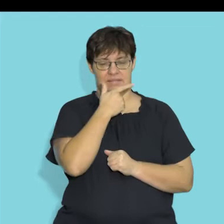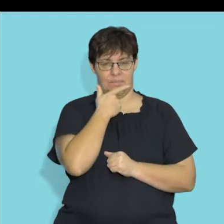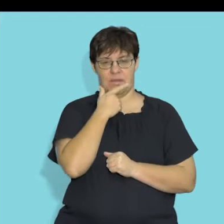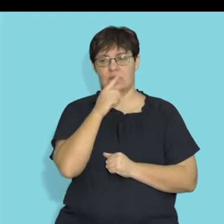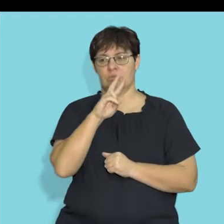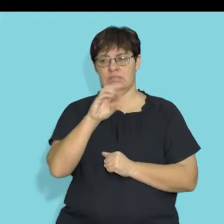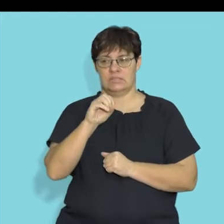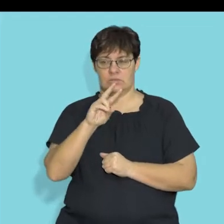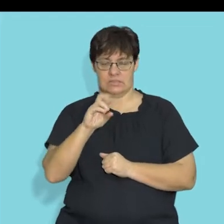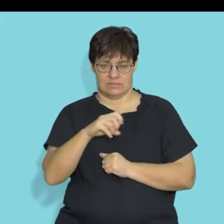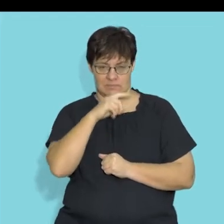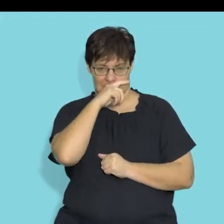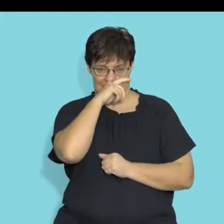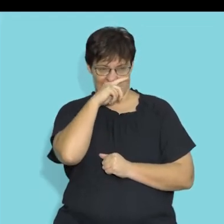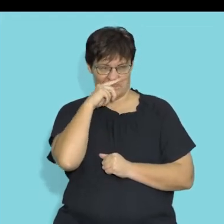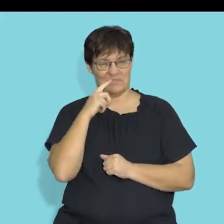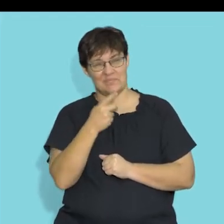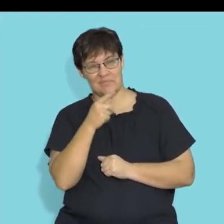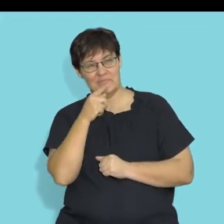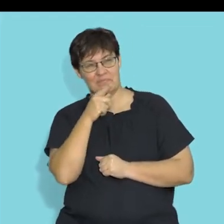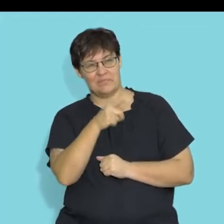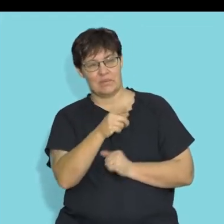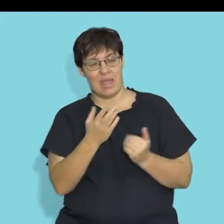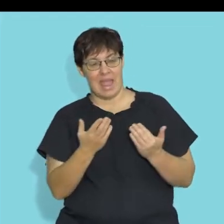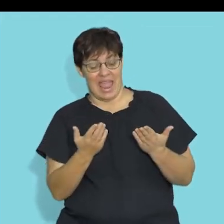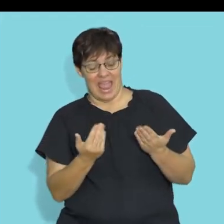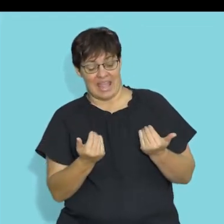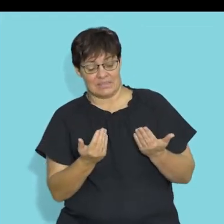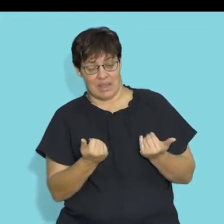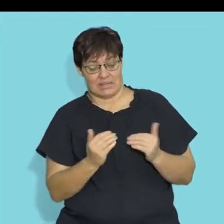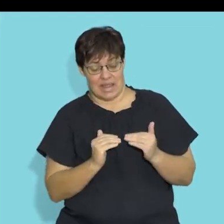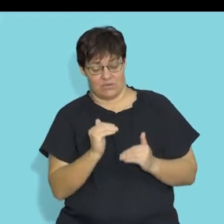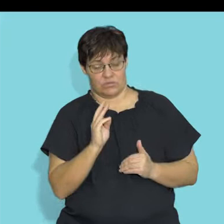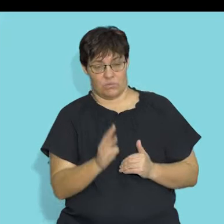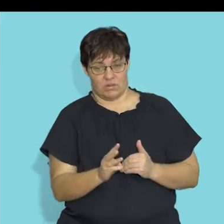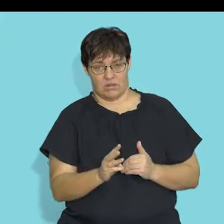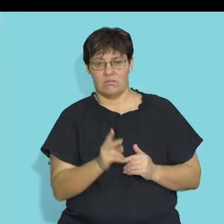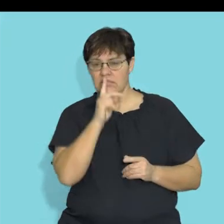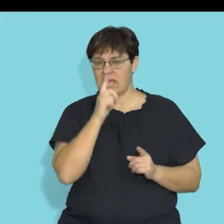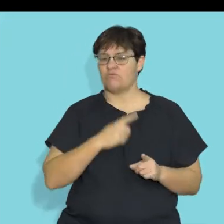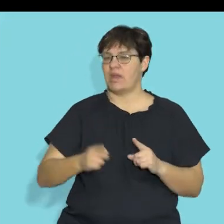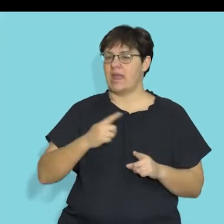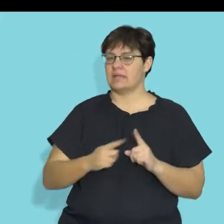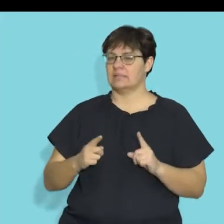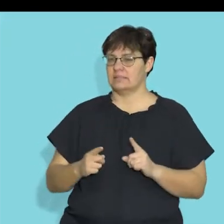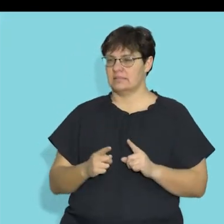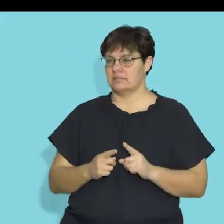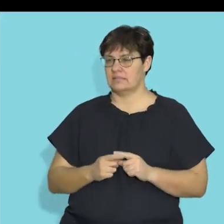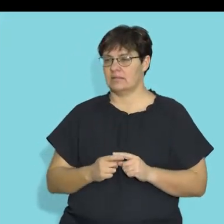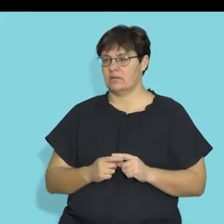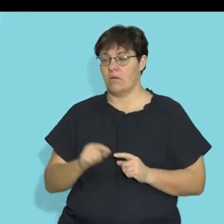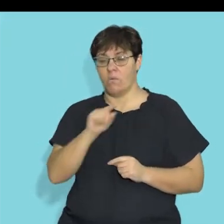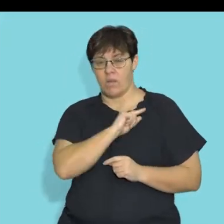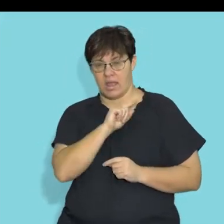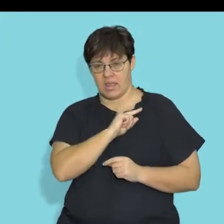of December 2020. Right. Now, if that is what our expectation is, let's look at our rental